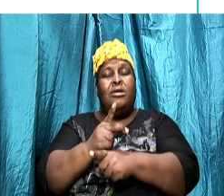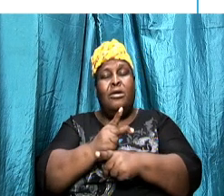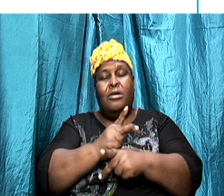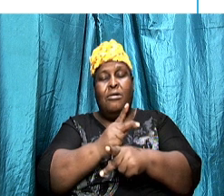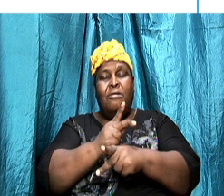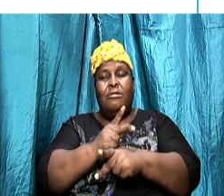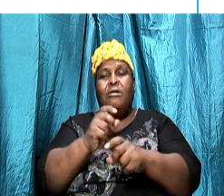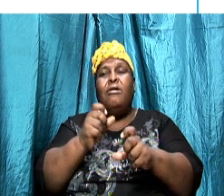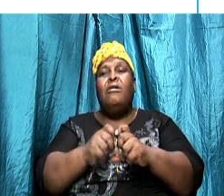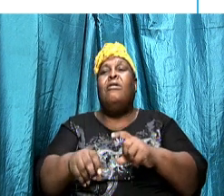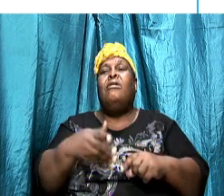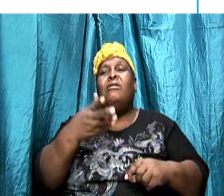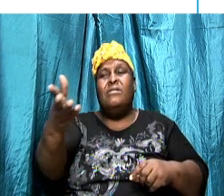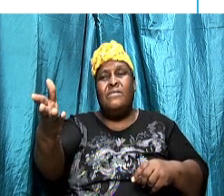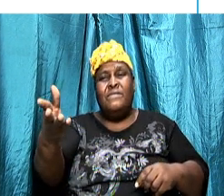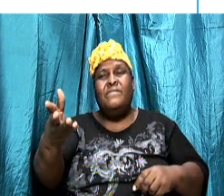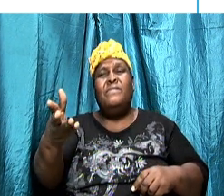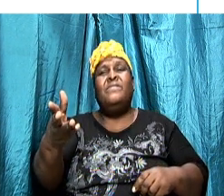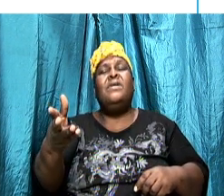I have that